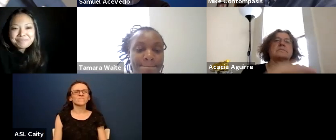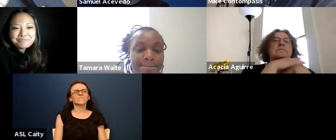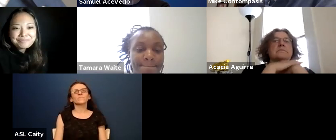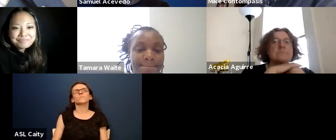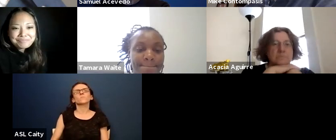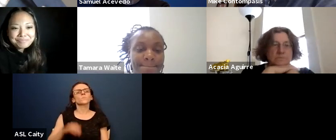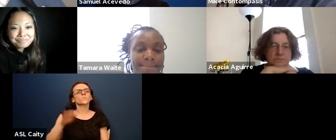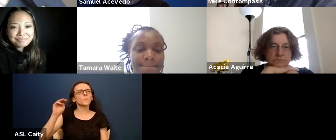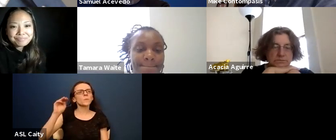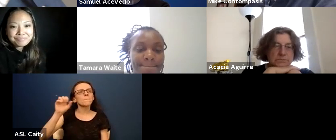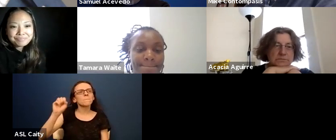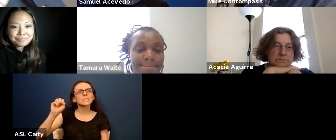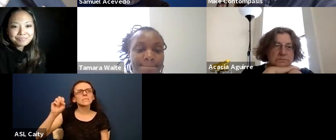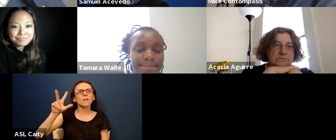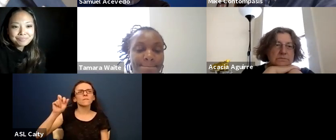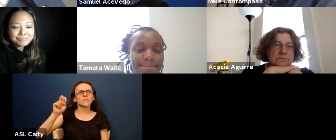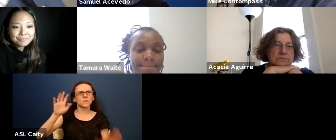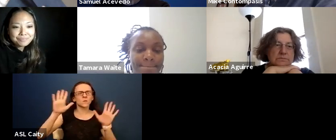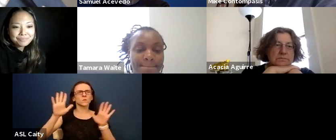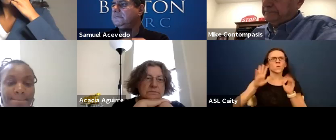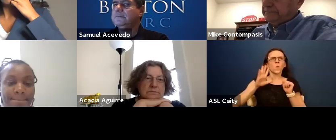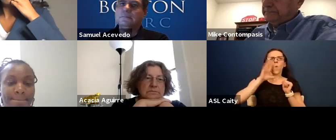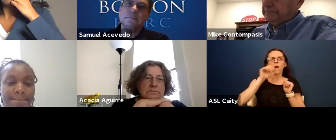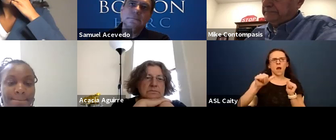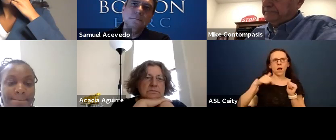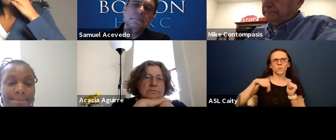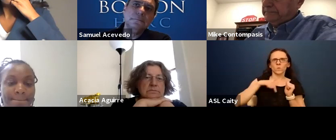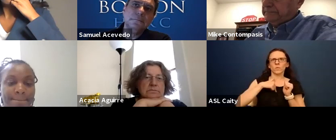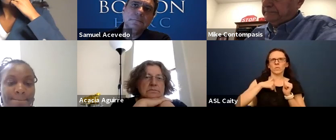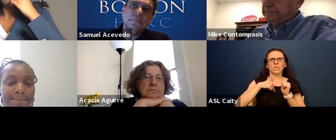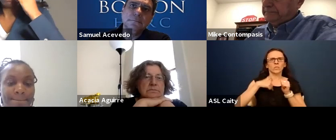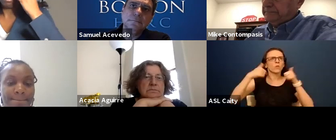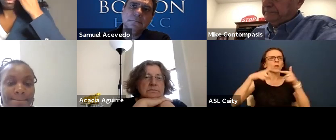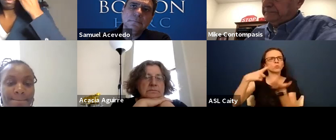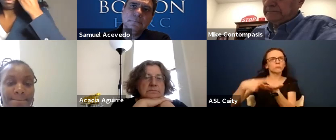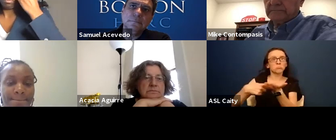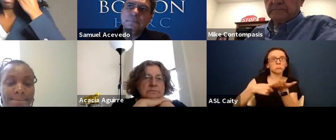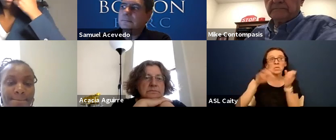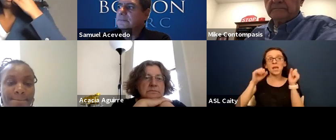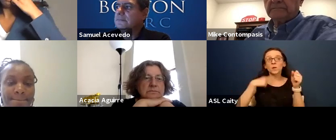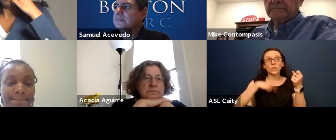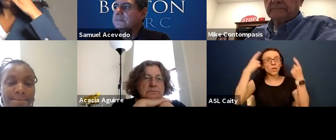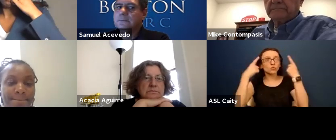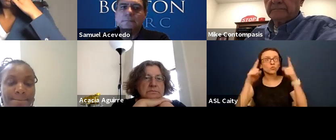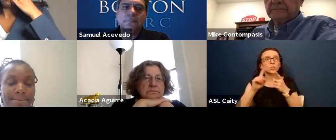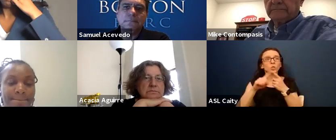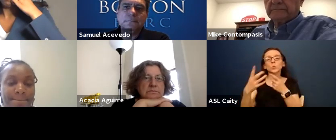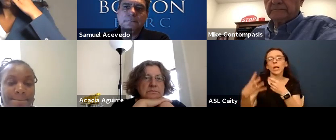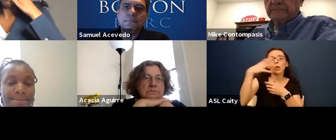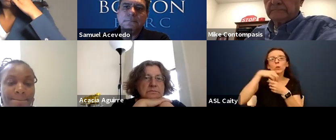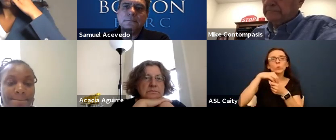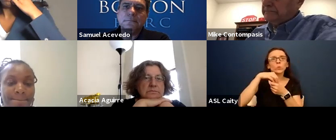How do we feel about, or can we get some consensus here around including